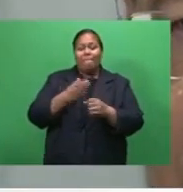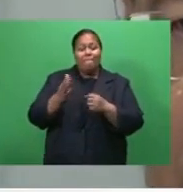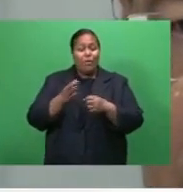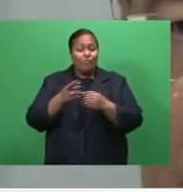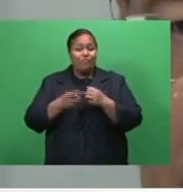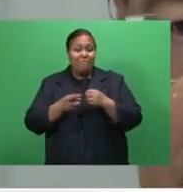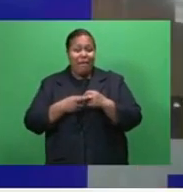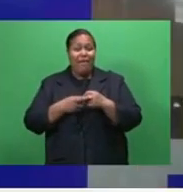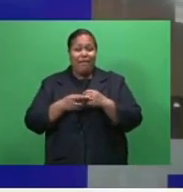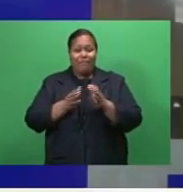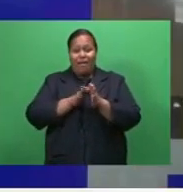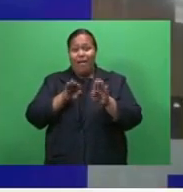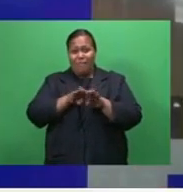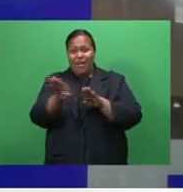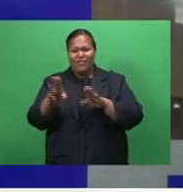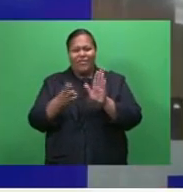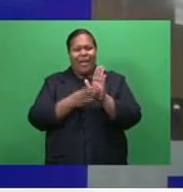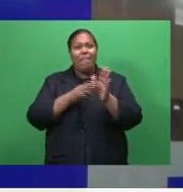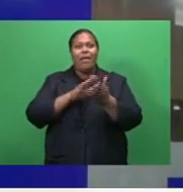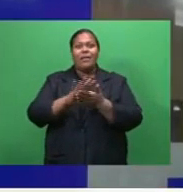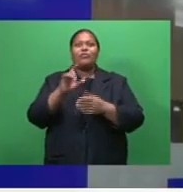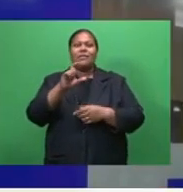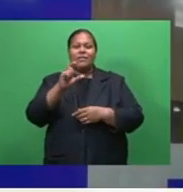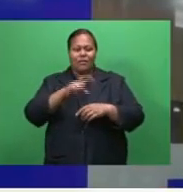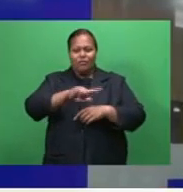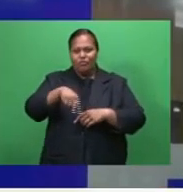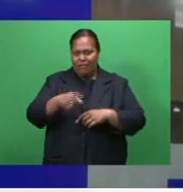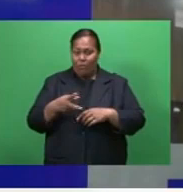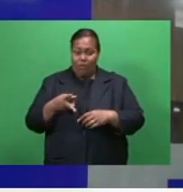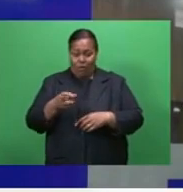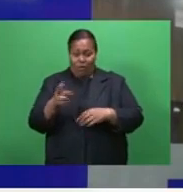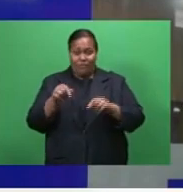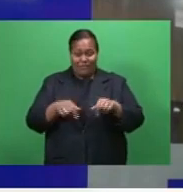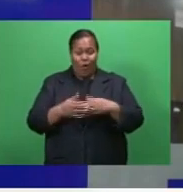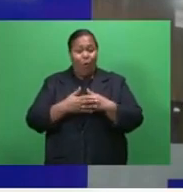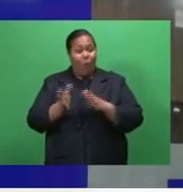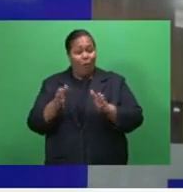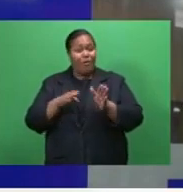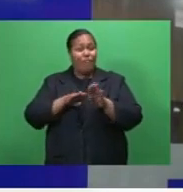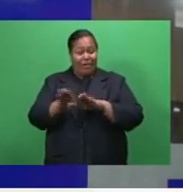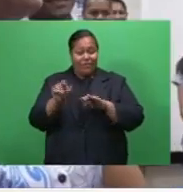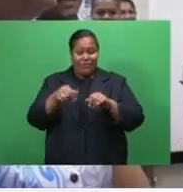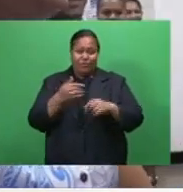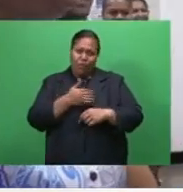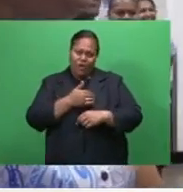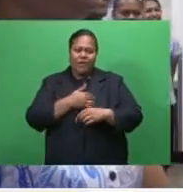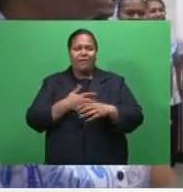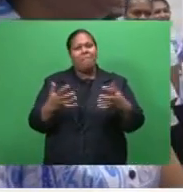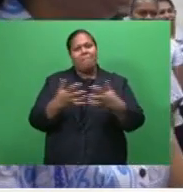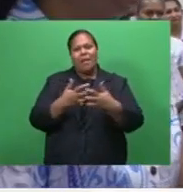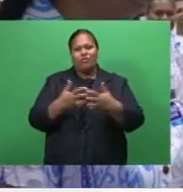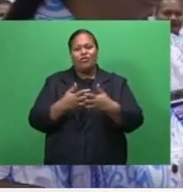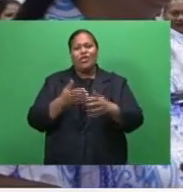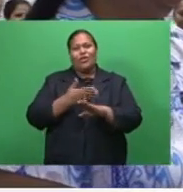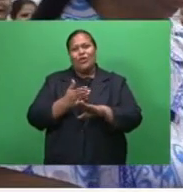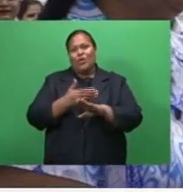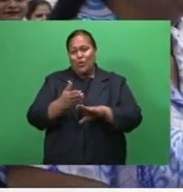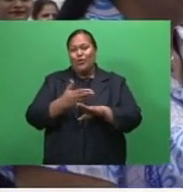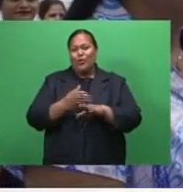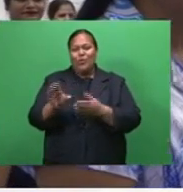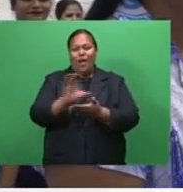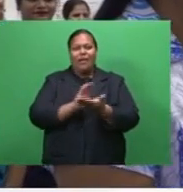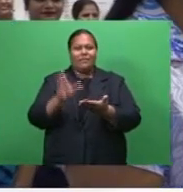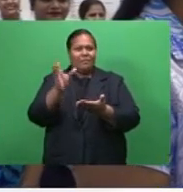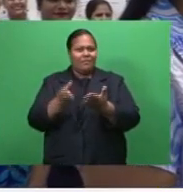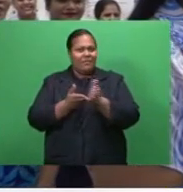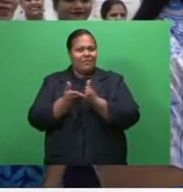Thierry Cheres-Gillett, while reopening the branch this morning, said the initiative is in line with the new customer service strategy. This reorganization